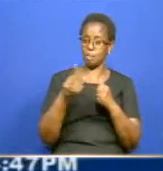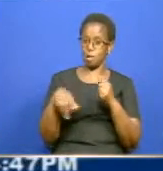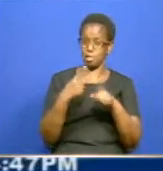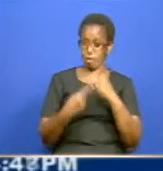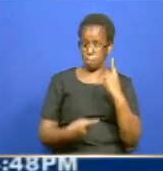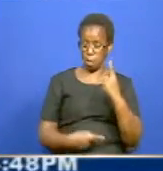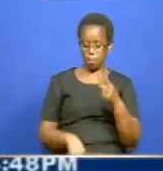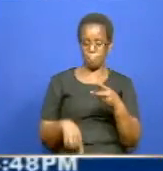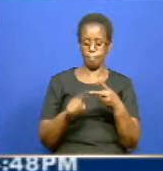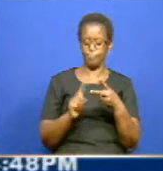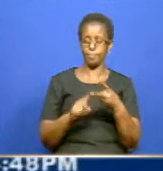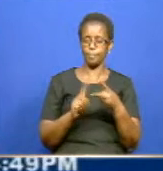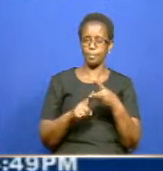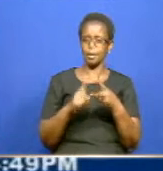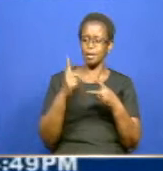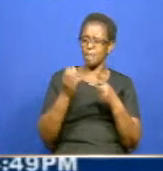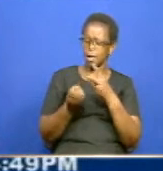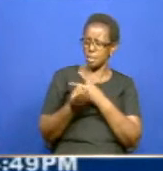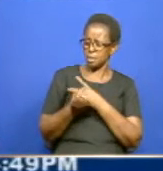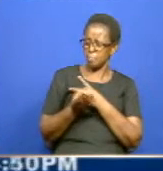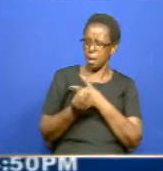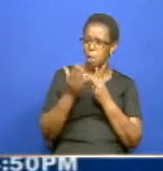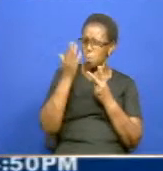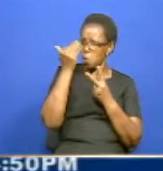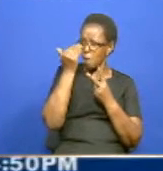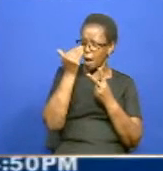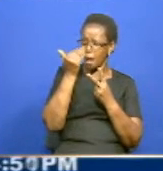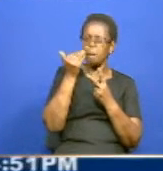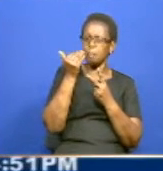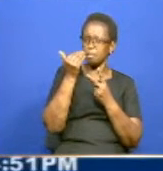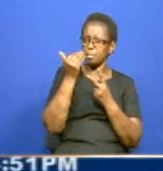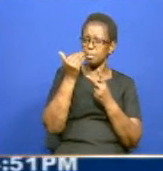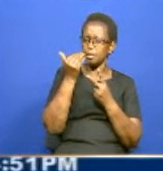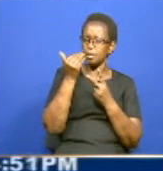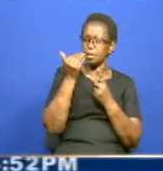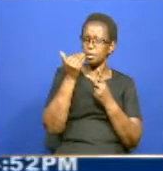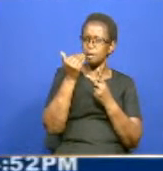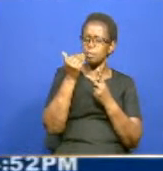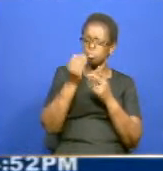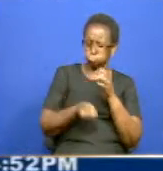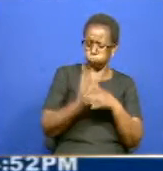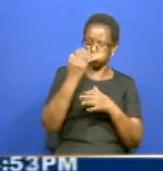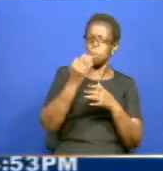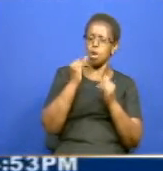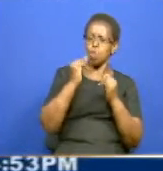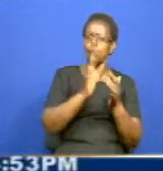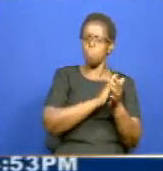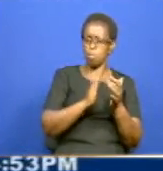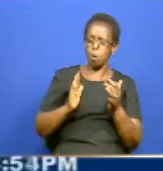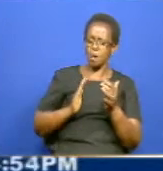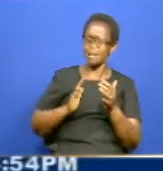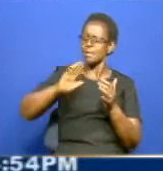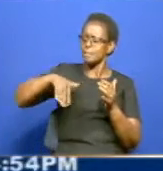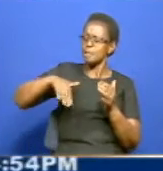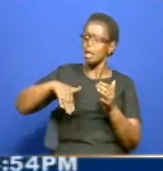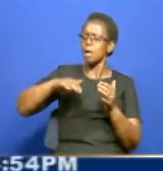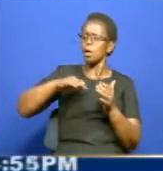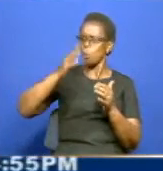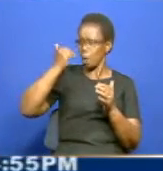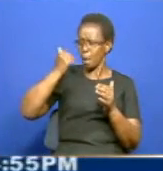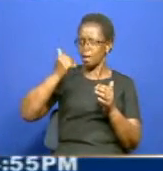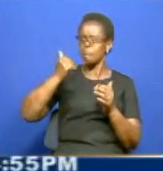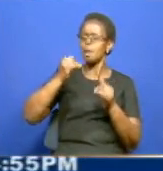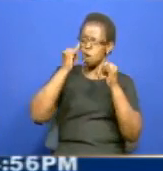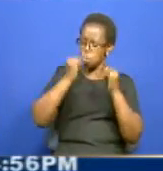2, explain the reasons for the delay in the constitution of the board and when a new one will be